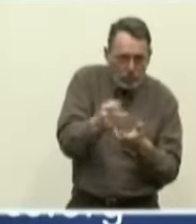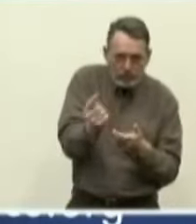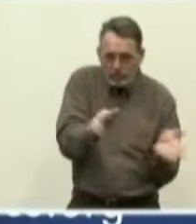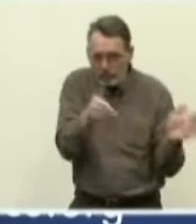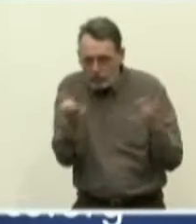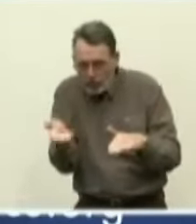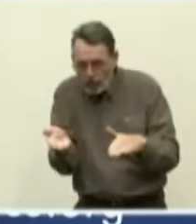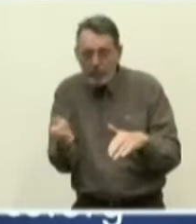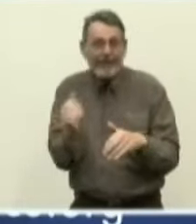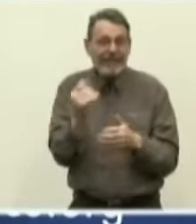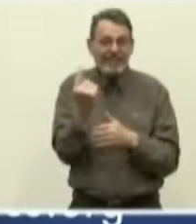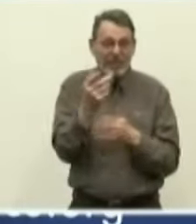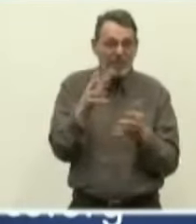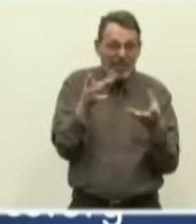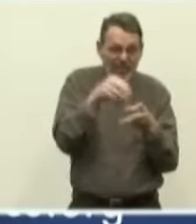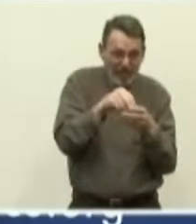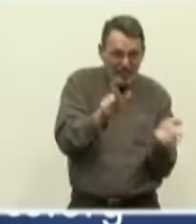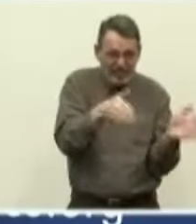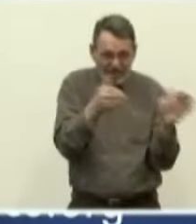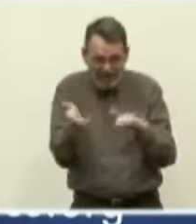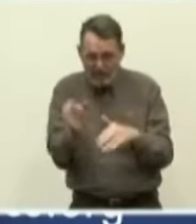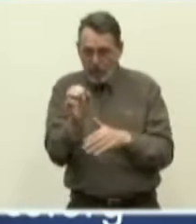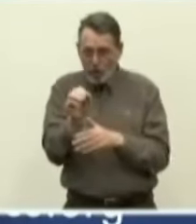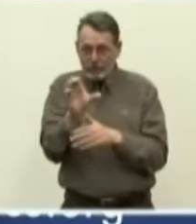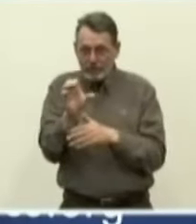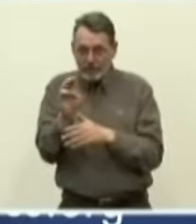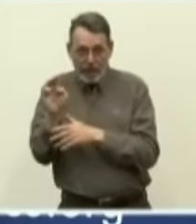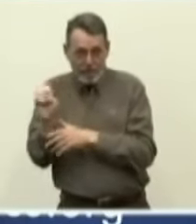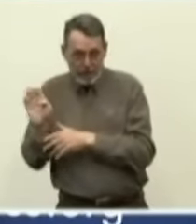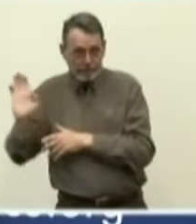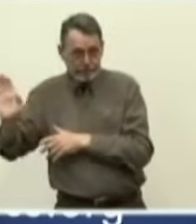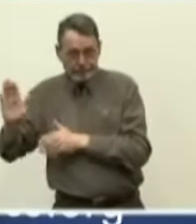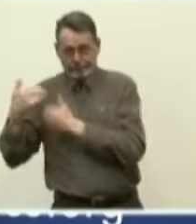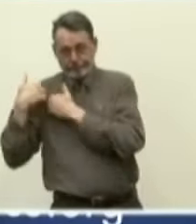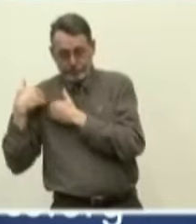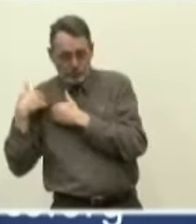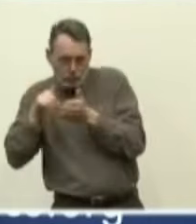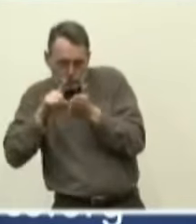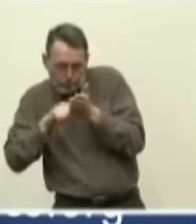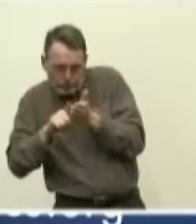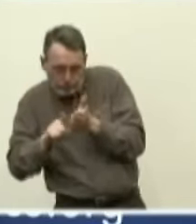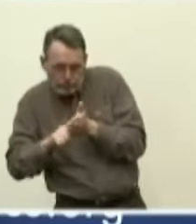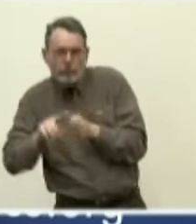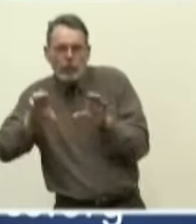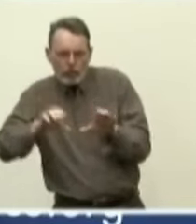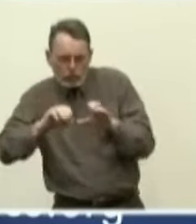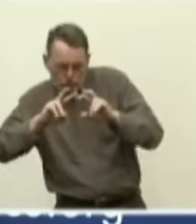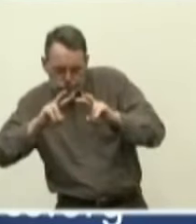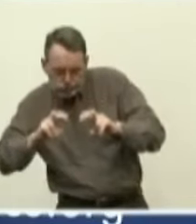in fatalities, the OCME is responsible for conducting an autopsy to determine the